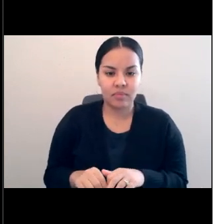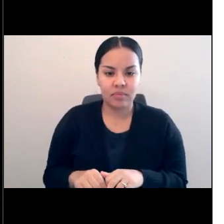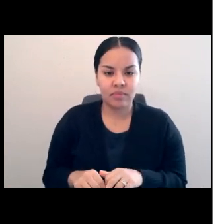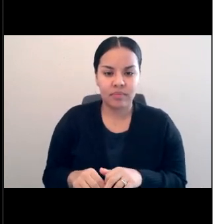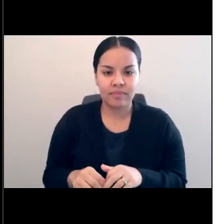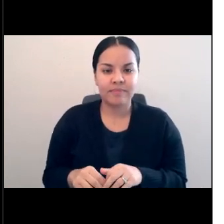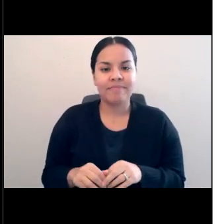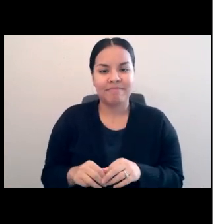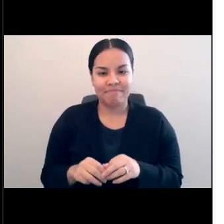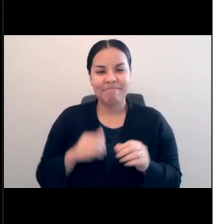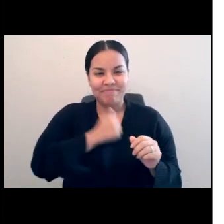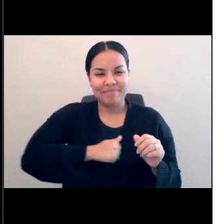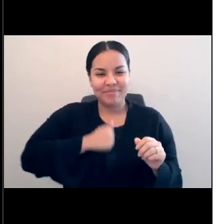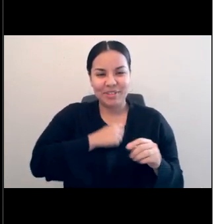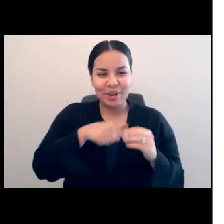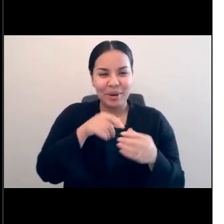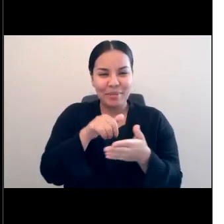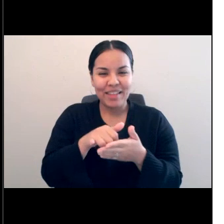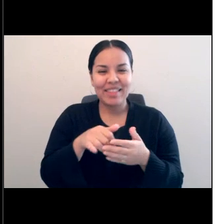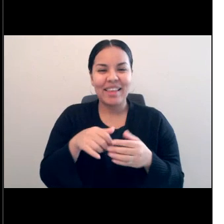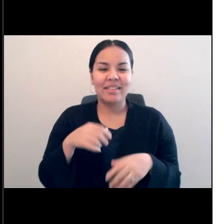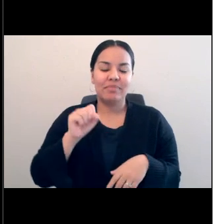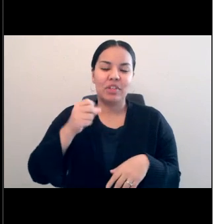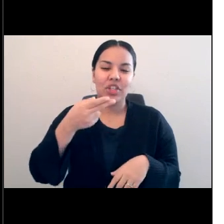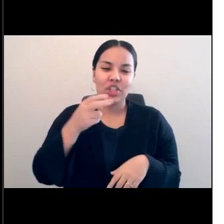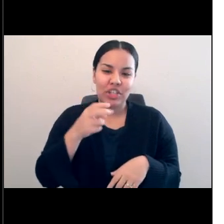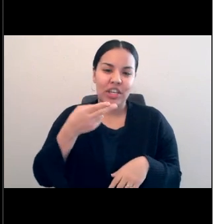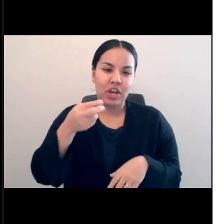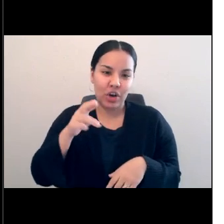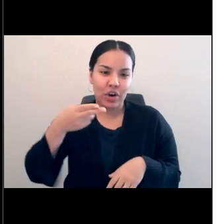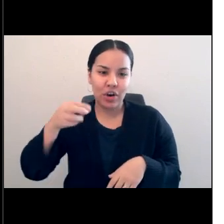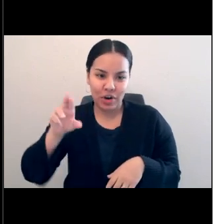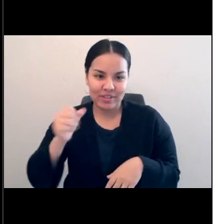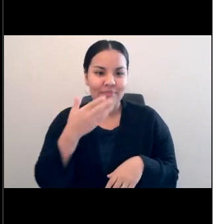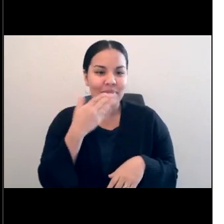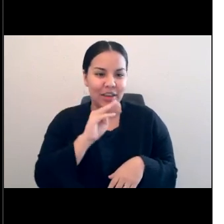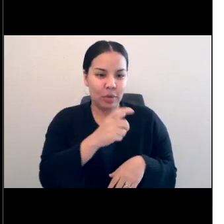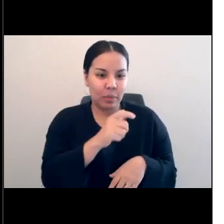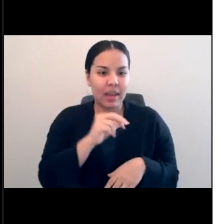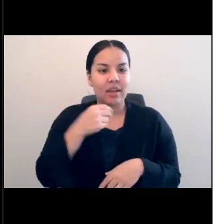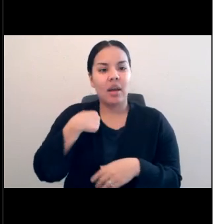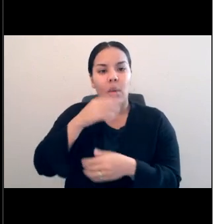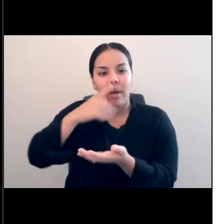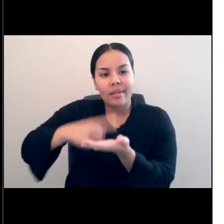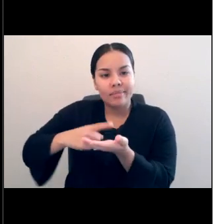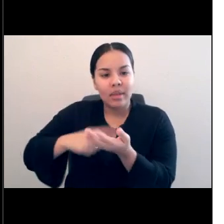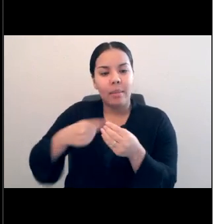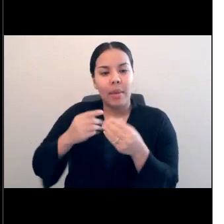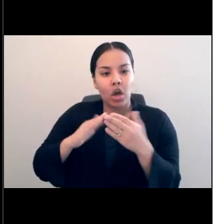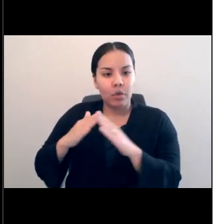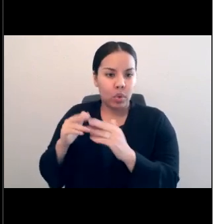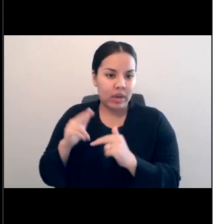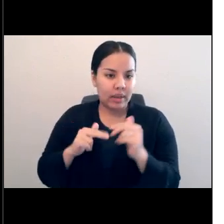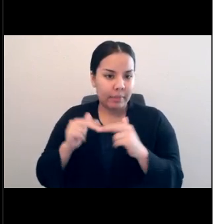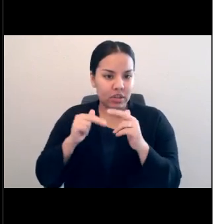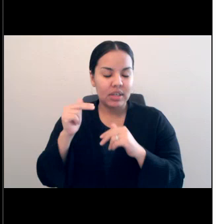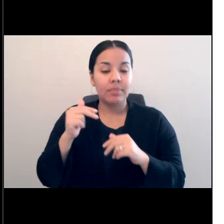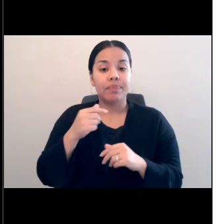Hi, sorry about that. I'm Kelly, she, her, hers. Thank you, Megan. I'm going to talk to you all about community building. So I joined